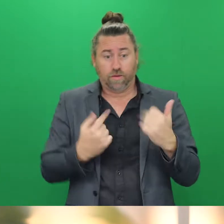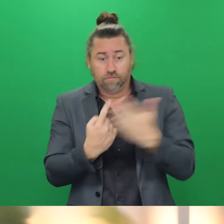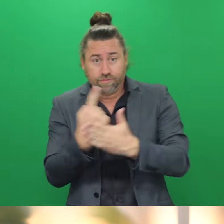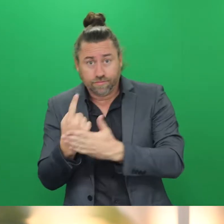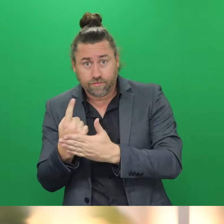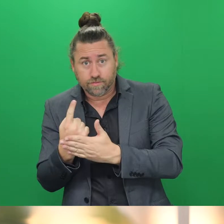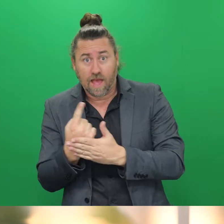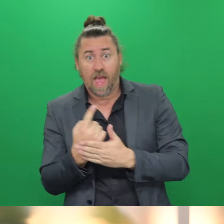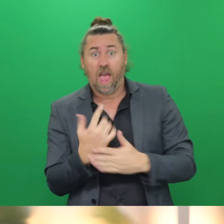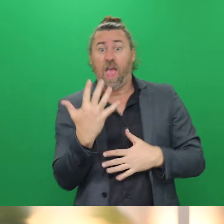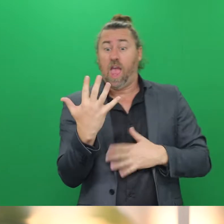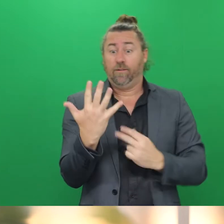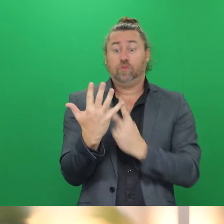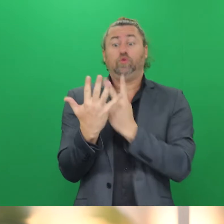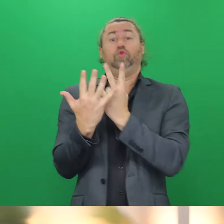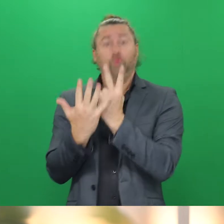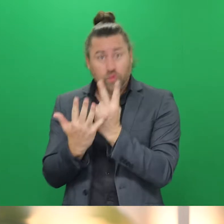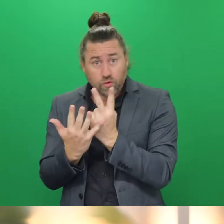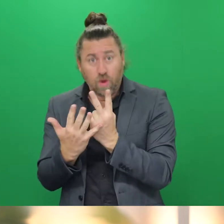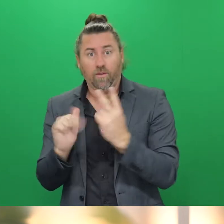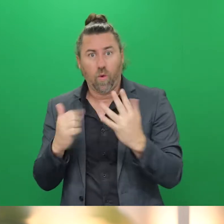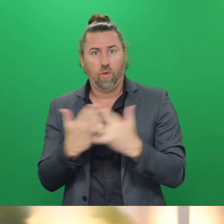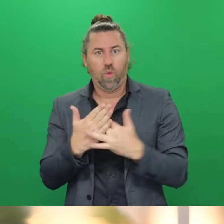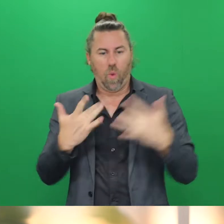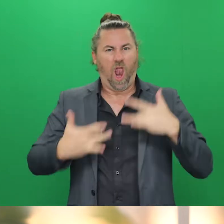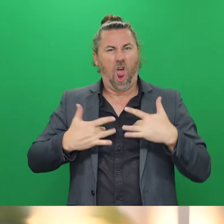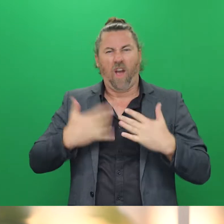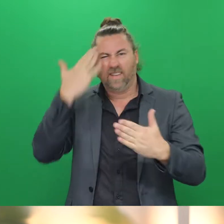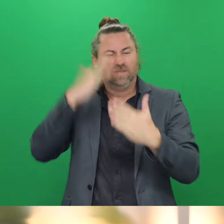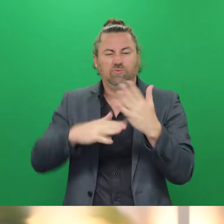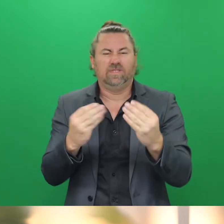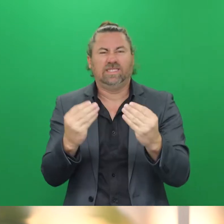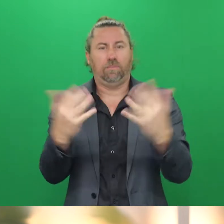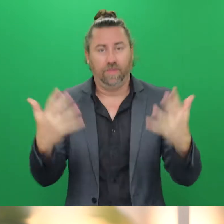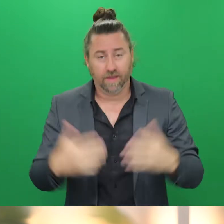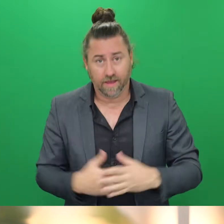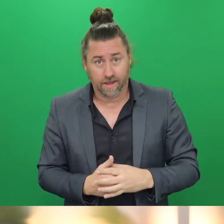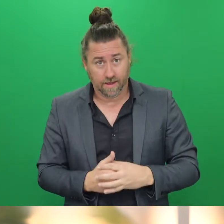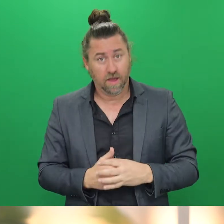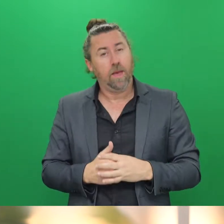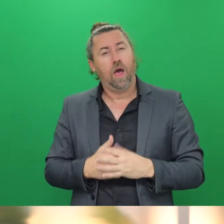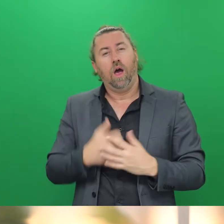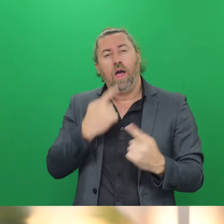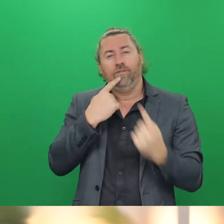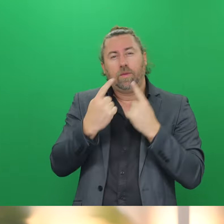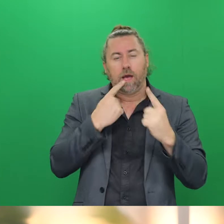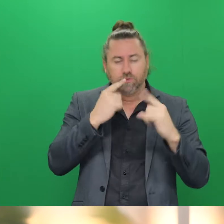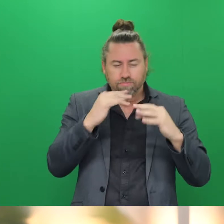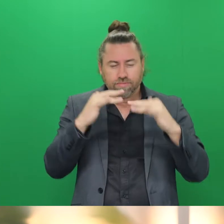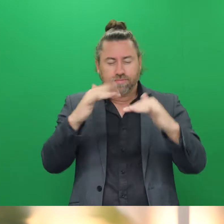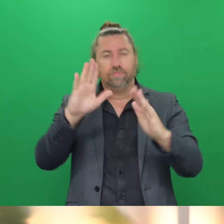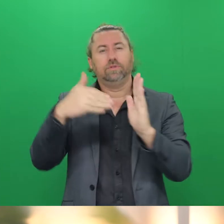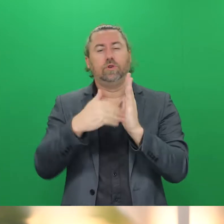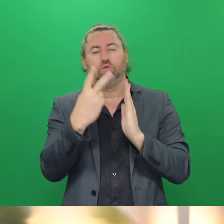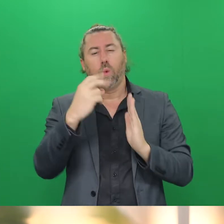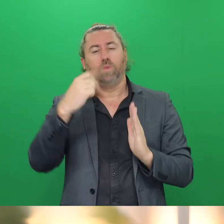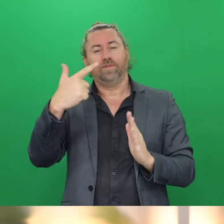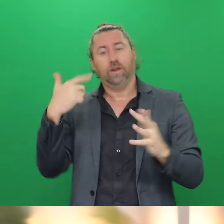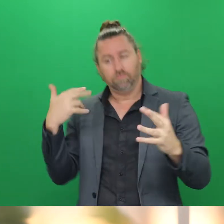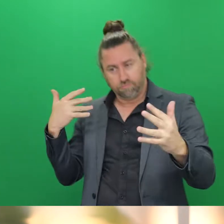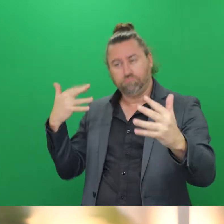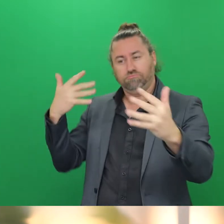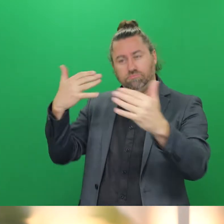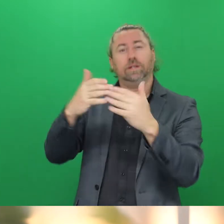their lifetime. This overall figure has remained stable since 2007. However, these overall statistics do not